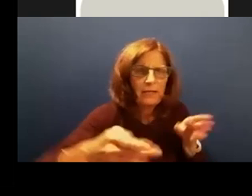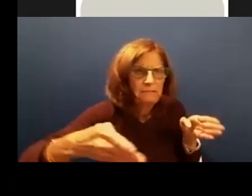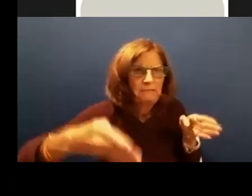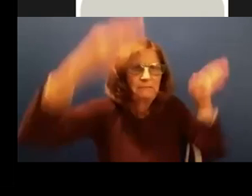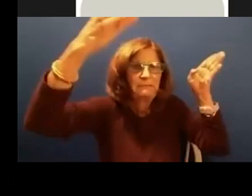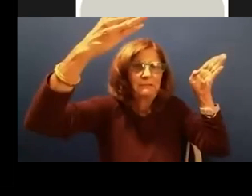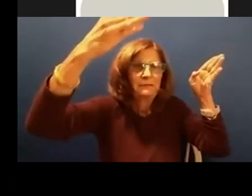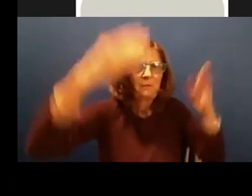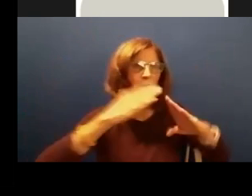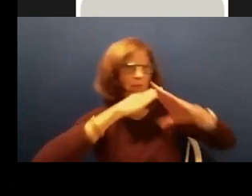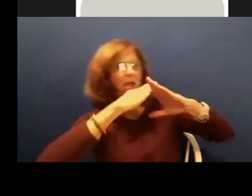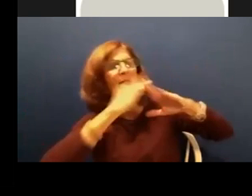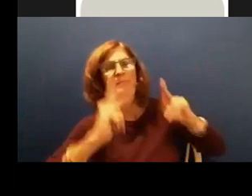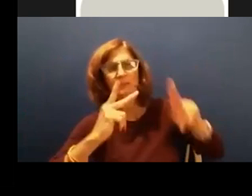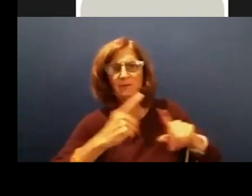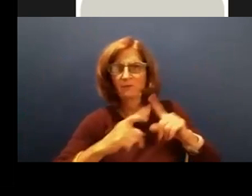river.